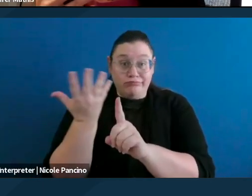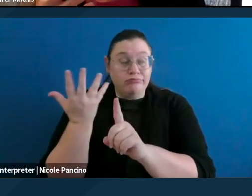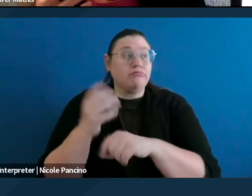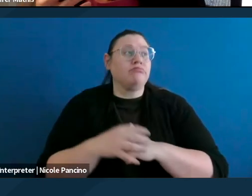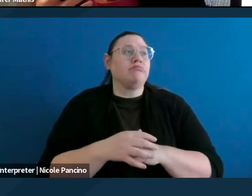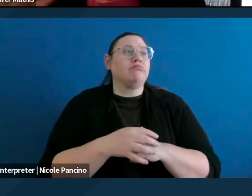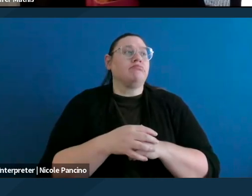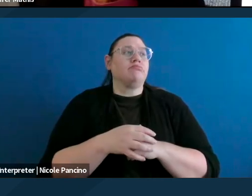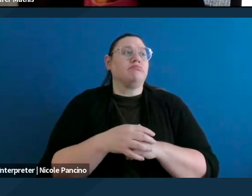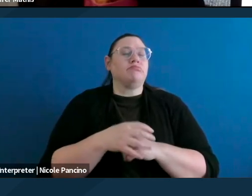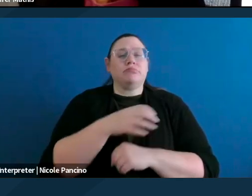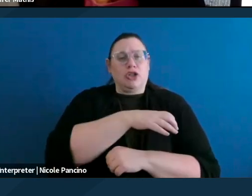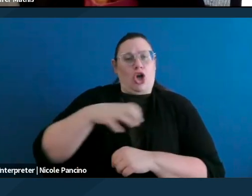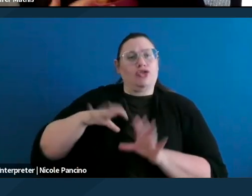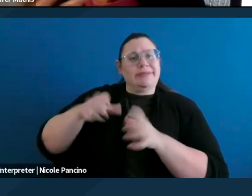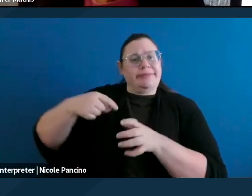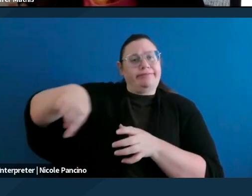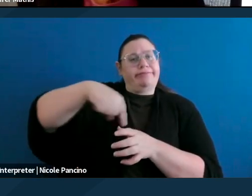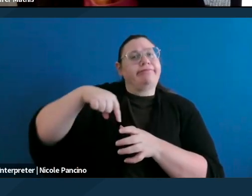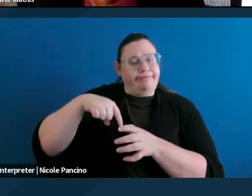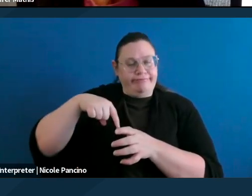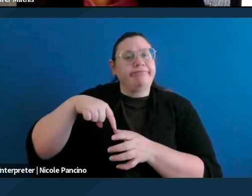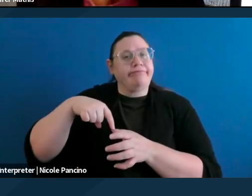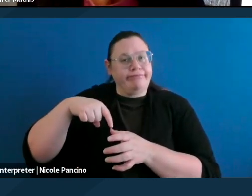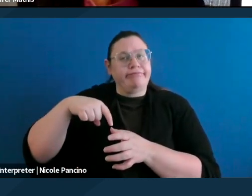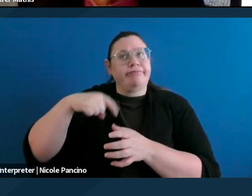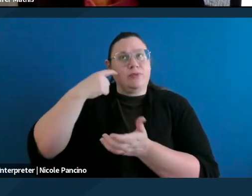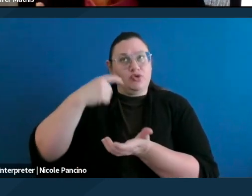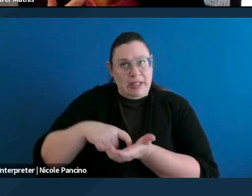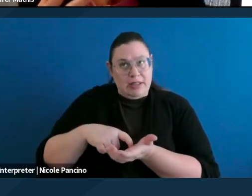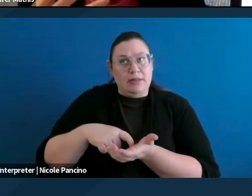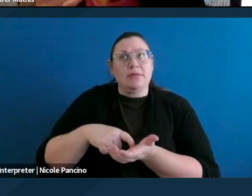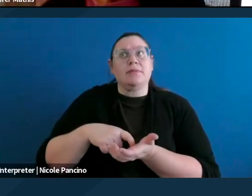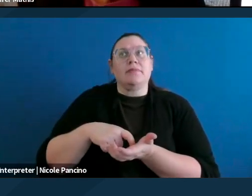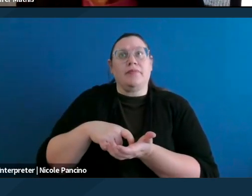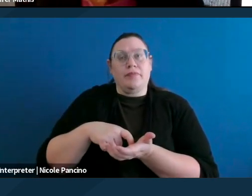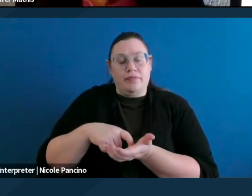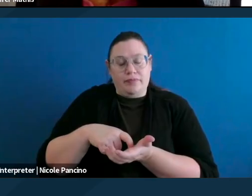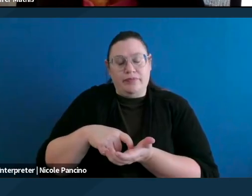Congress recognize that if the federal government is going to